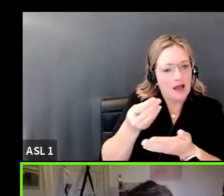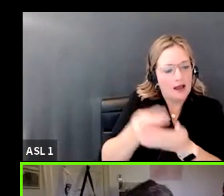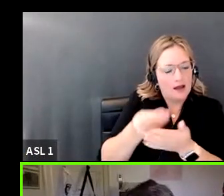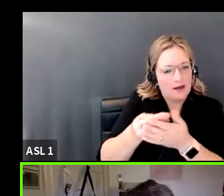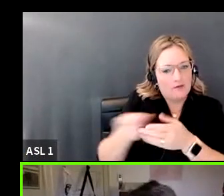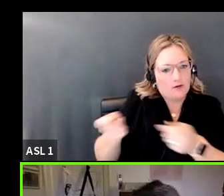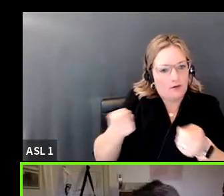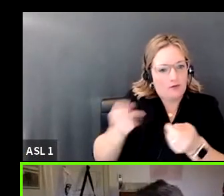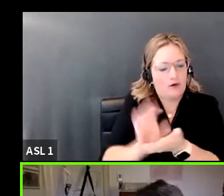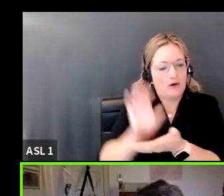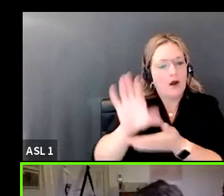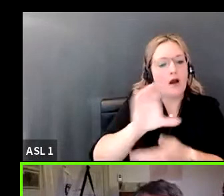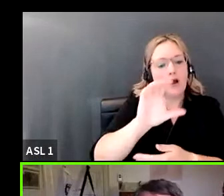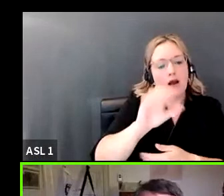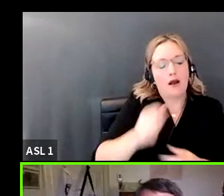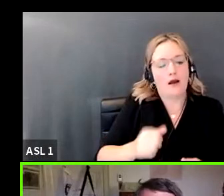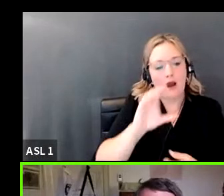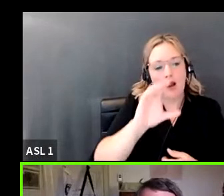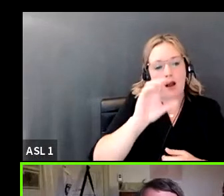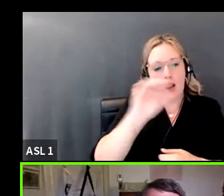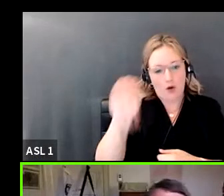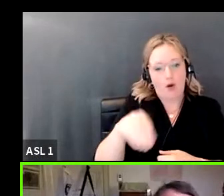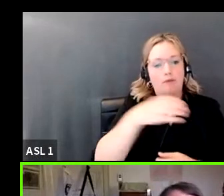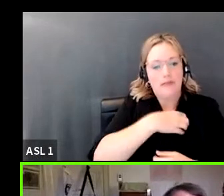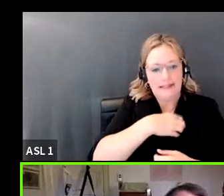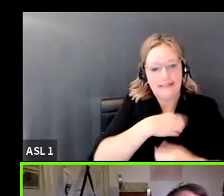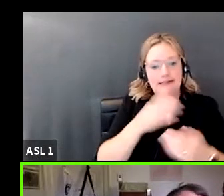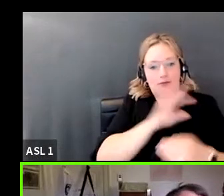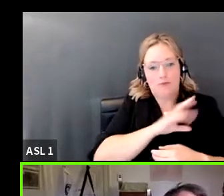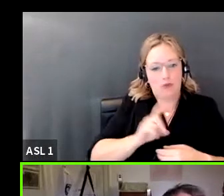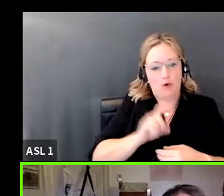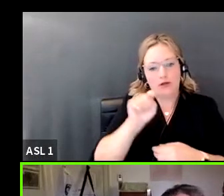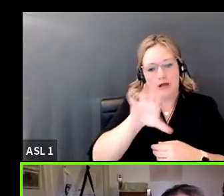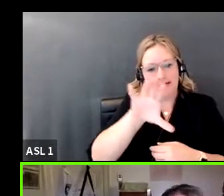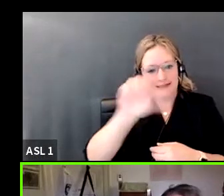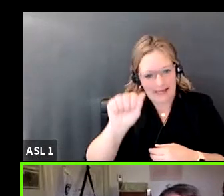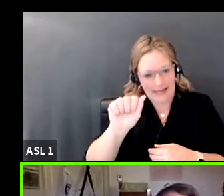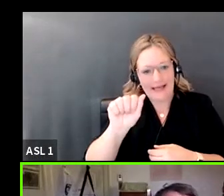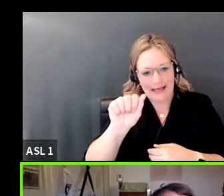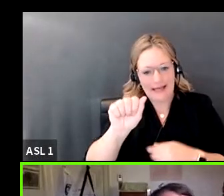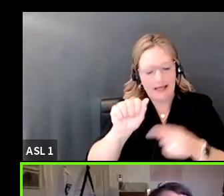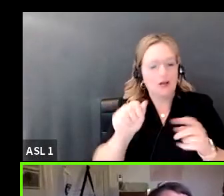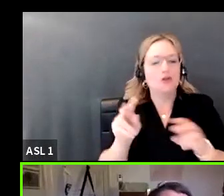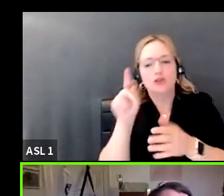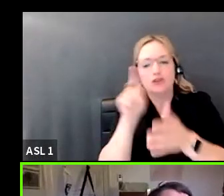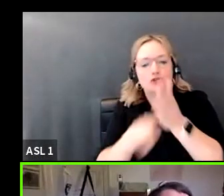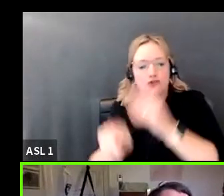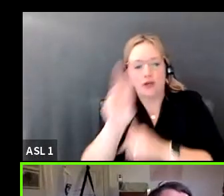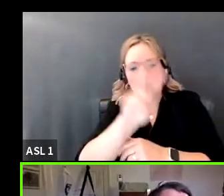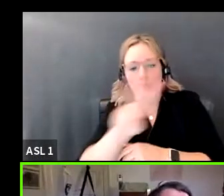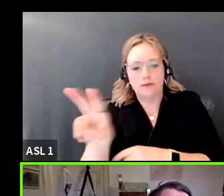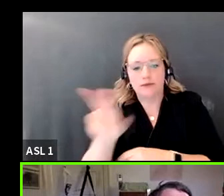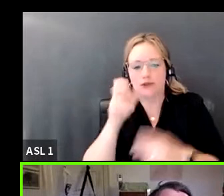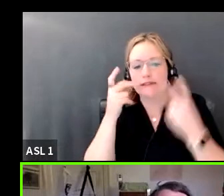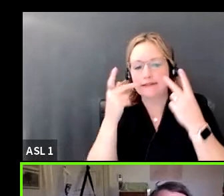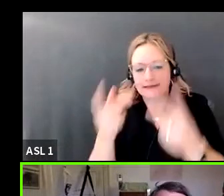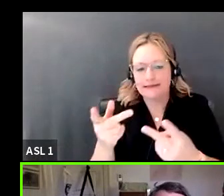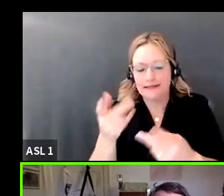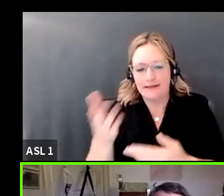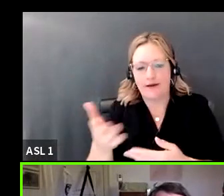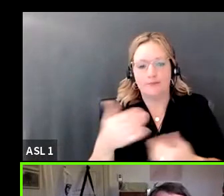address is ottawa police board dot ca so it's up now um so with that i'll go to uh chair